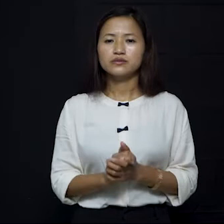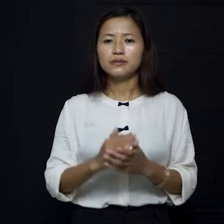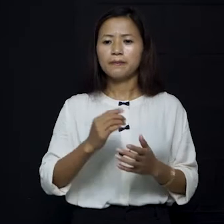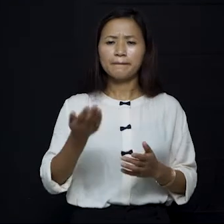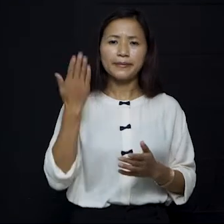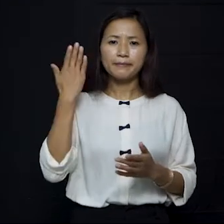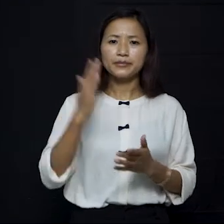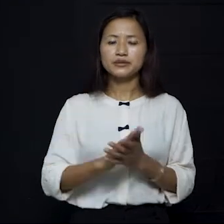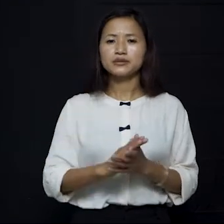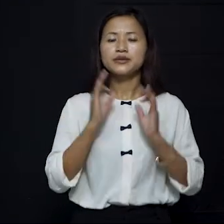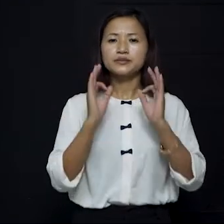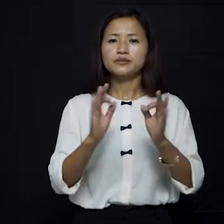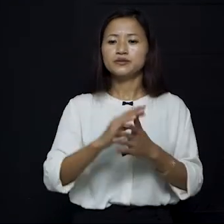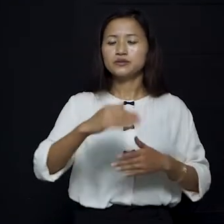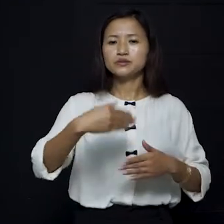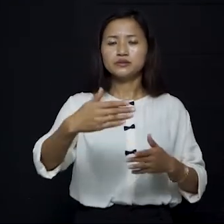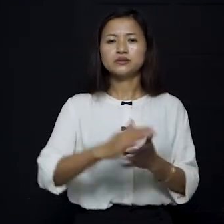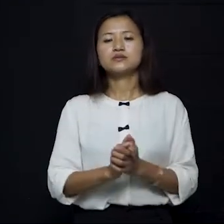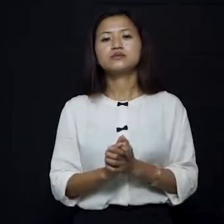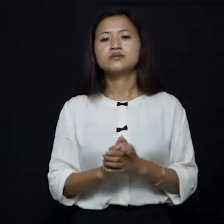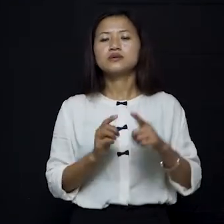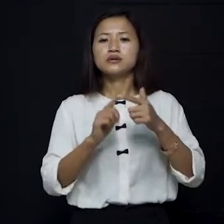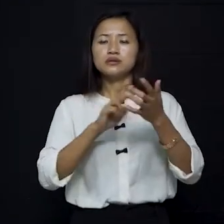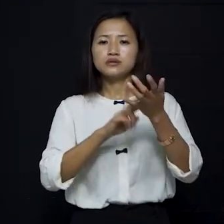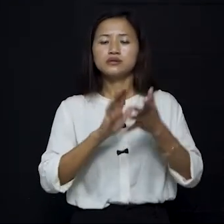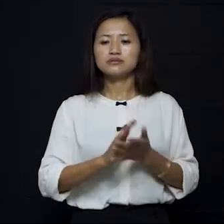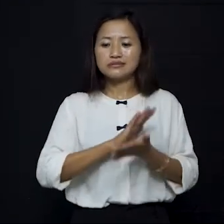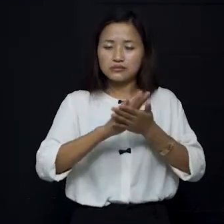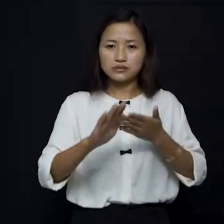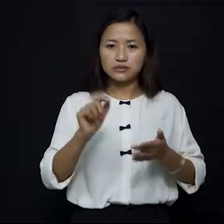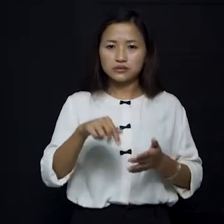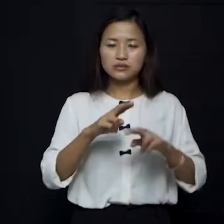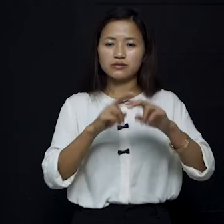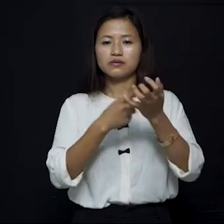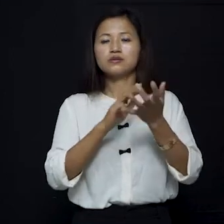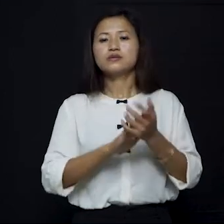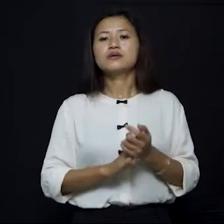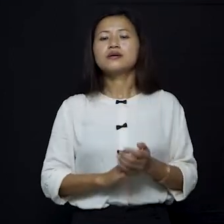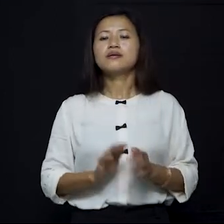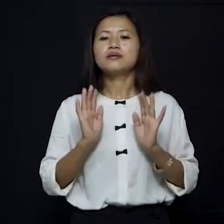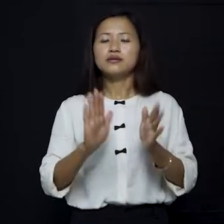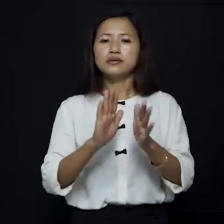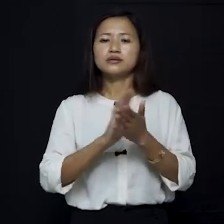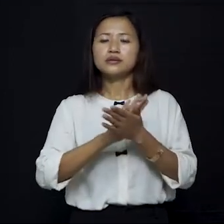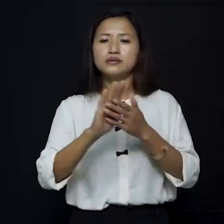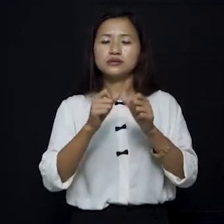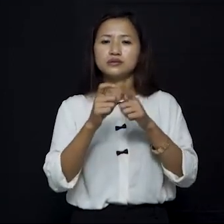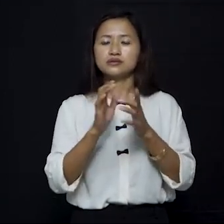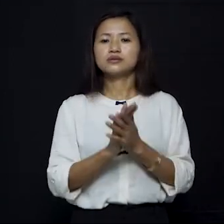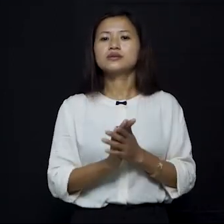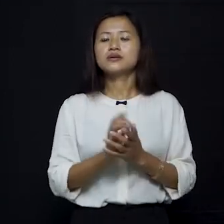tense, but even after you know the usage, you have to be clear with this formula again. Had plus been plus verb plus